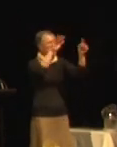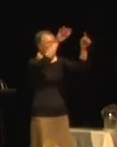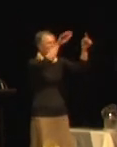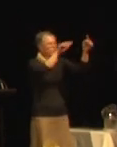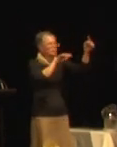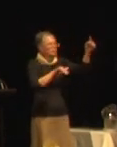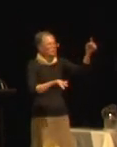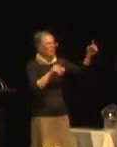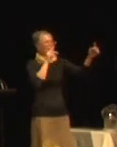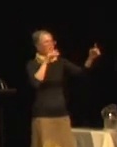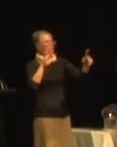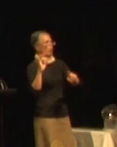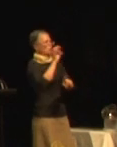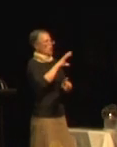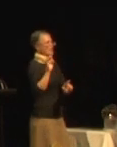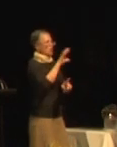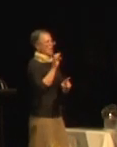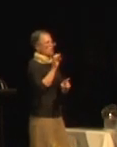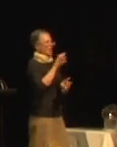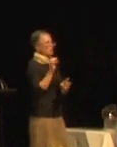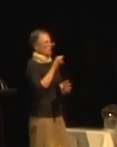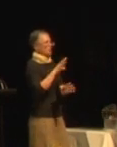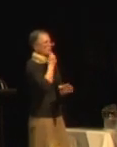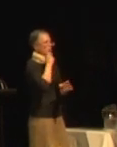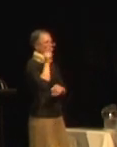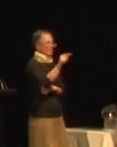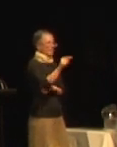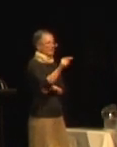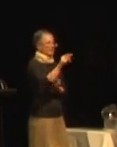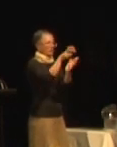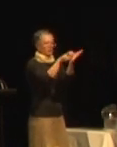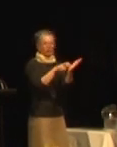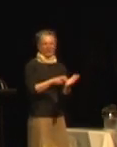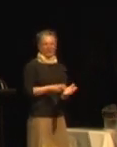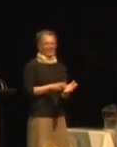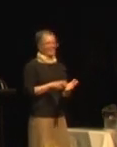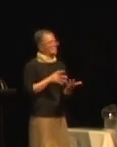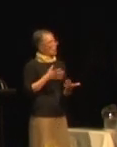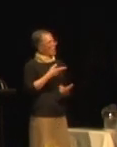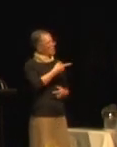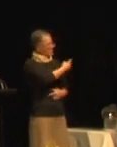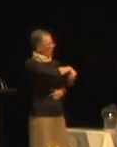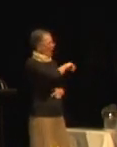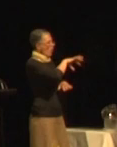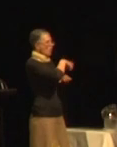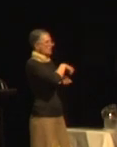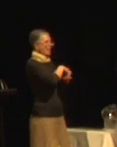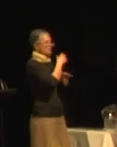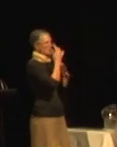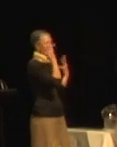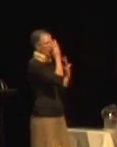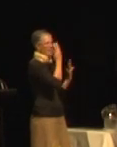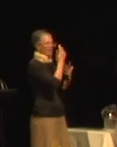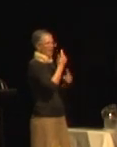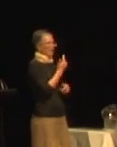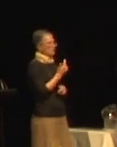Very resourceful. And I think UN Live, this architecture that we're talking about, head, hands, heart, thin, thick,